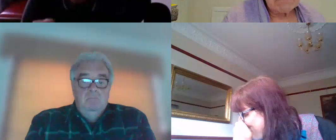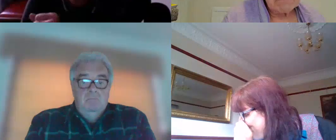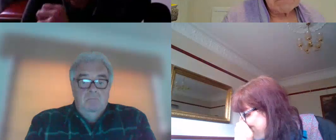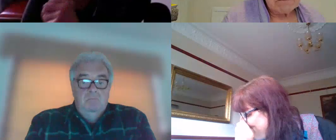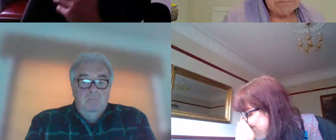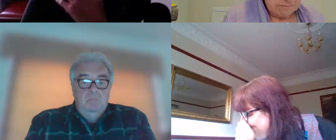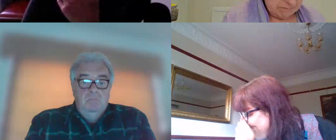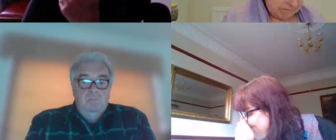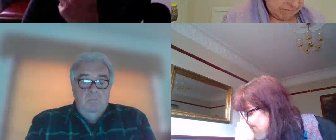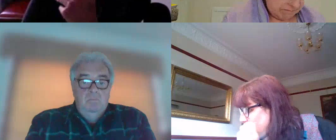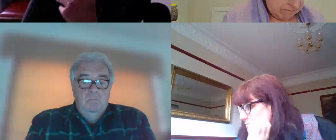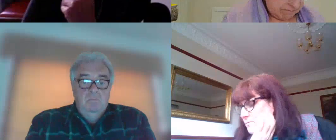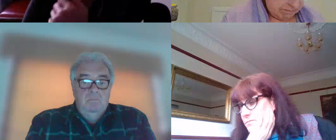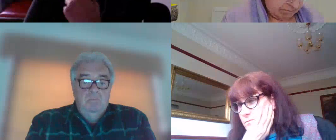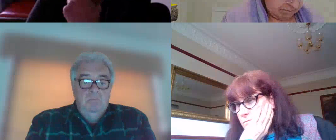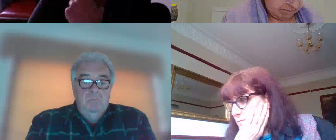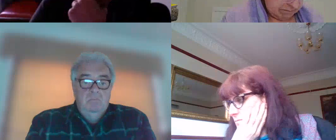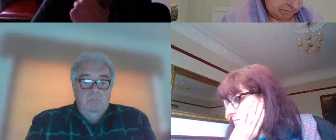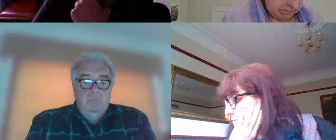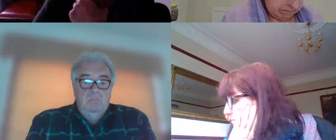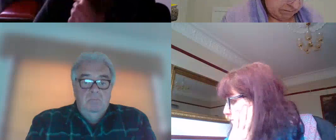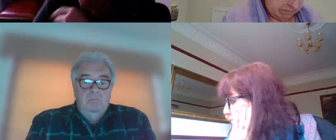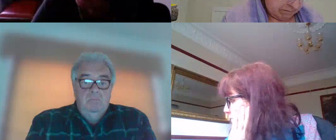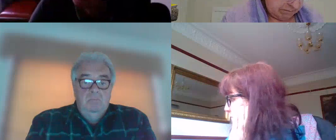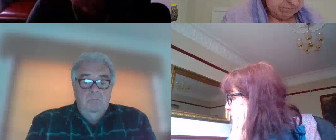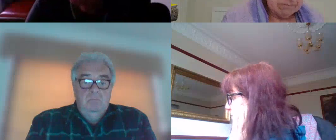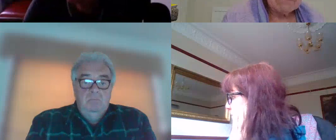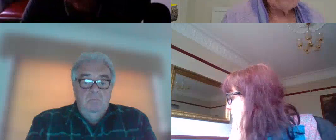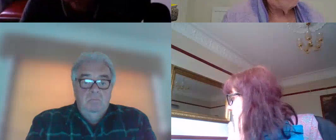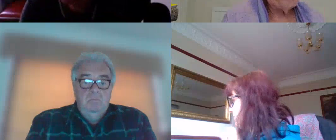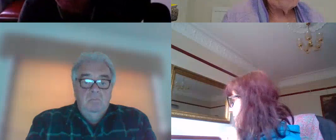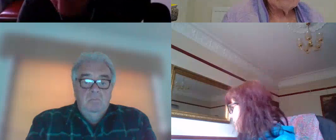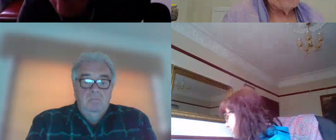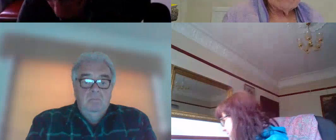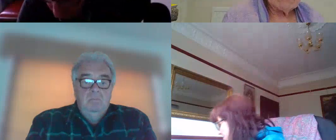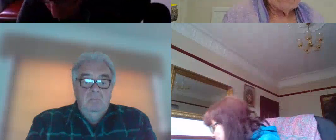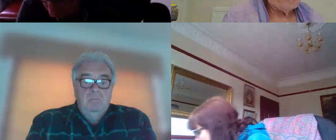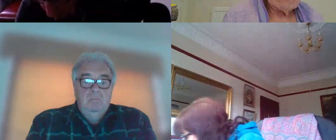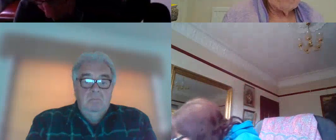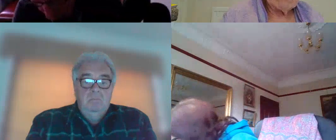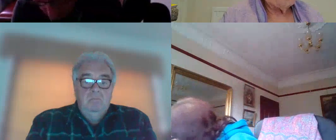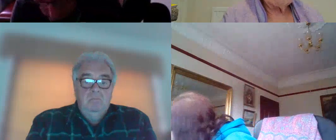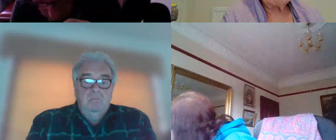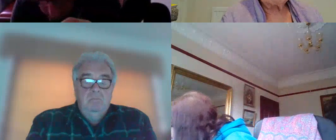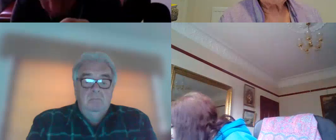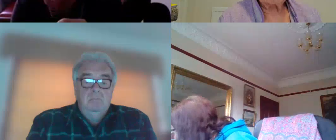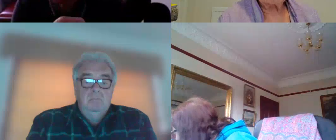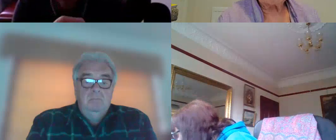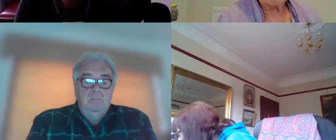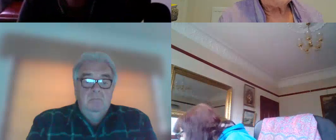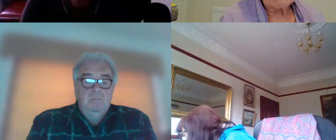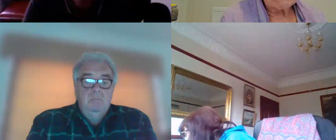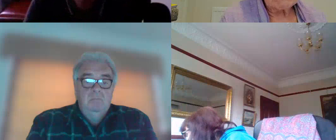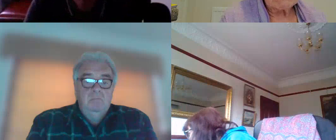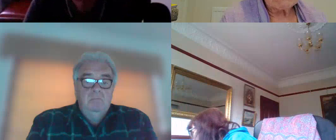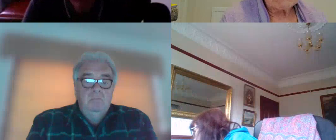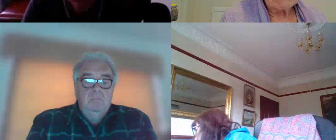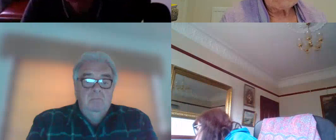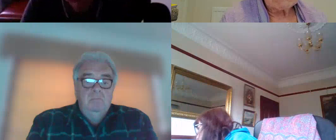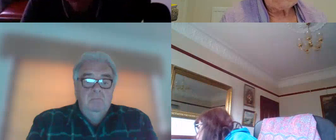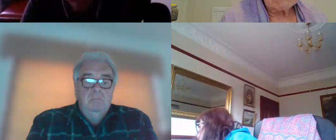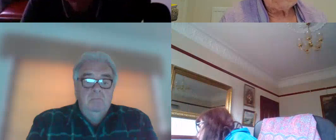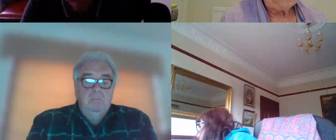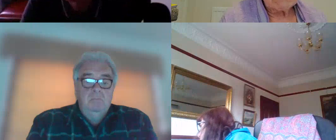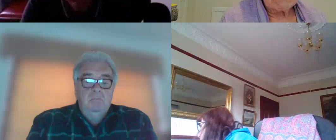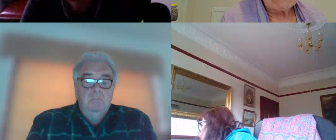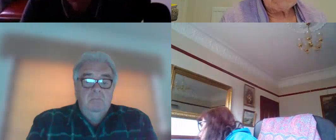you'll see a pack going through registration, going through scanning, verification, adjudication,